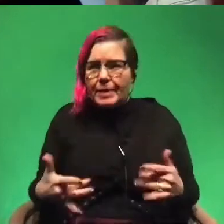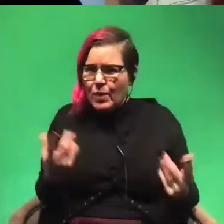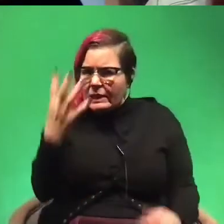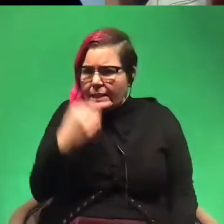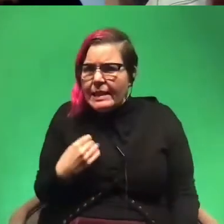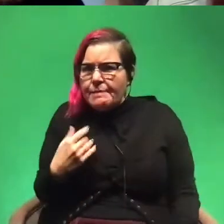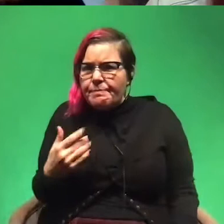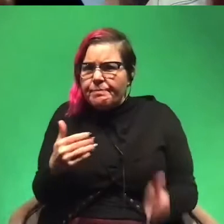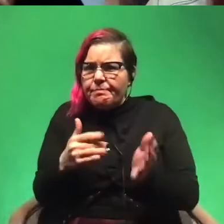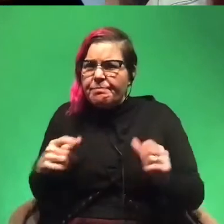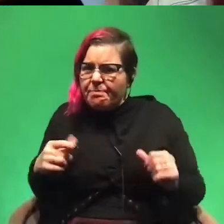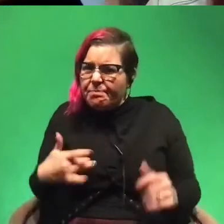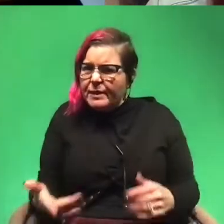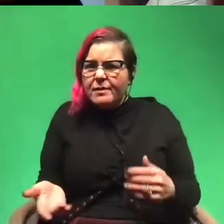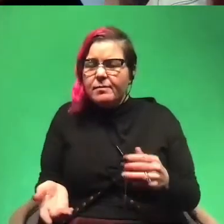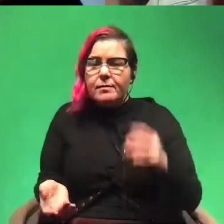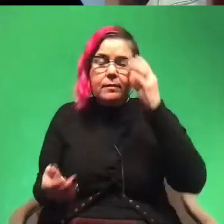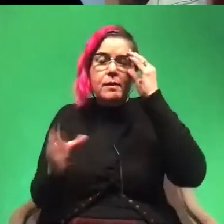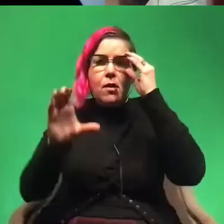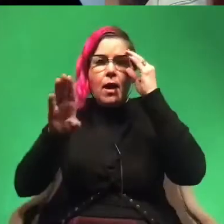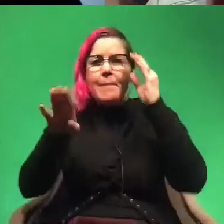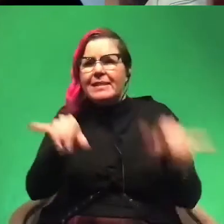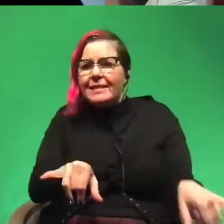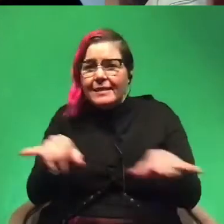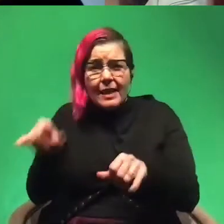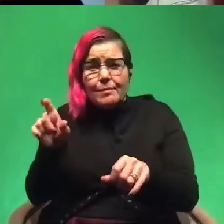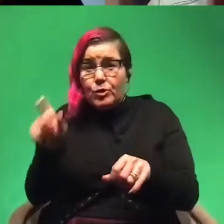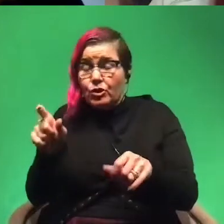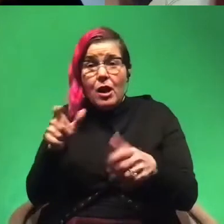And, you know, cubs are absolutely no different. They spend a lot